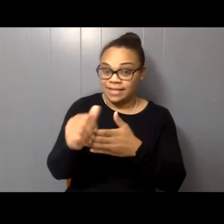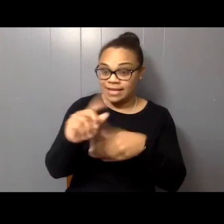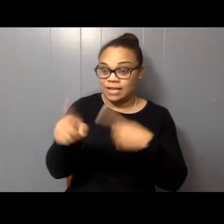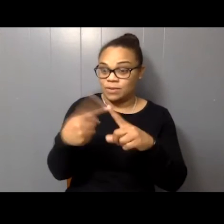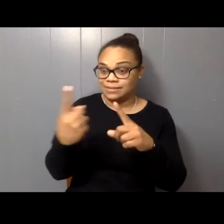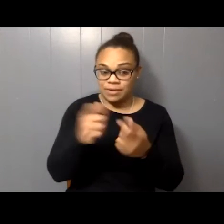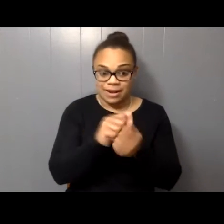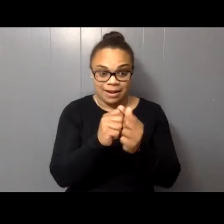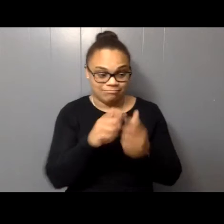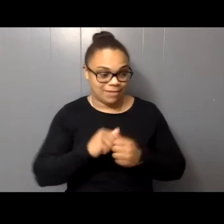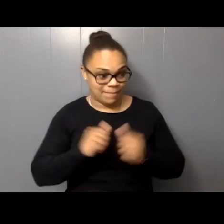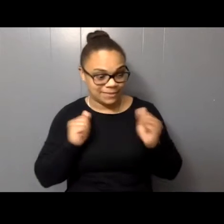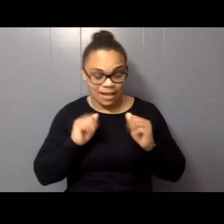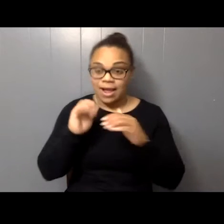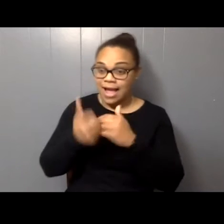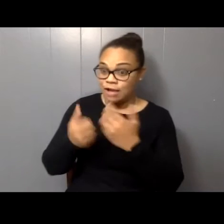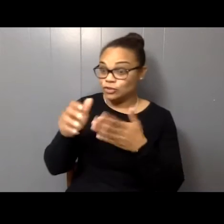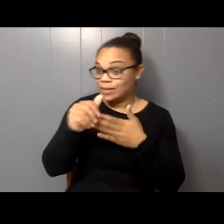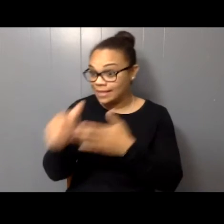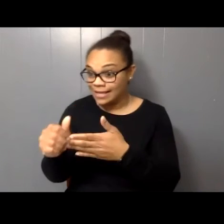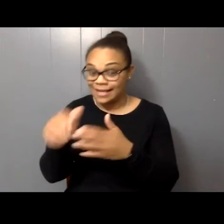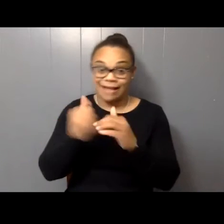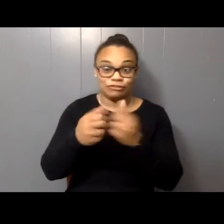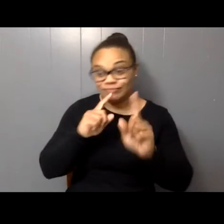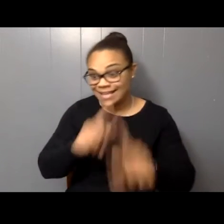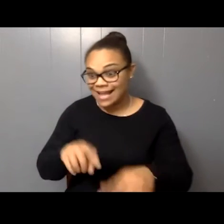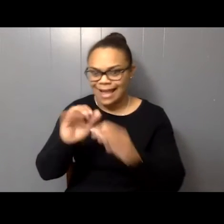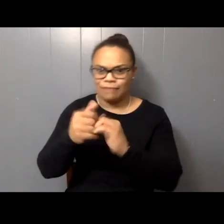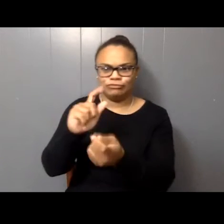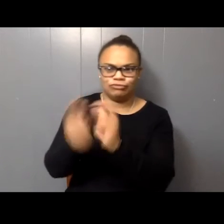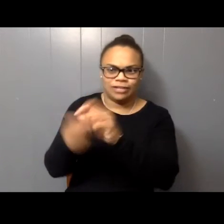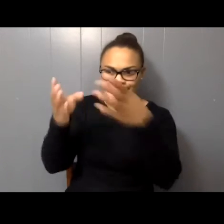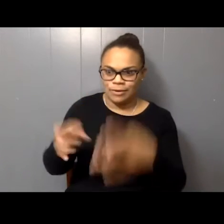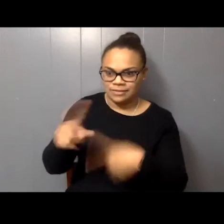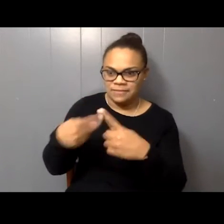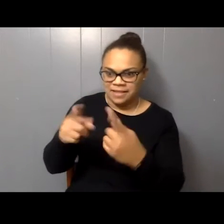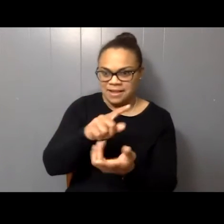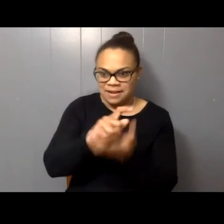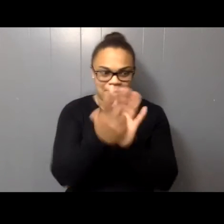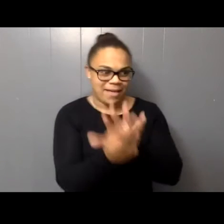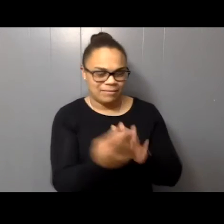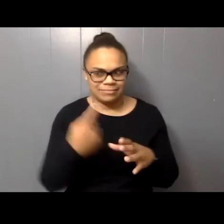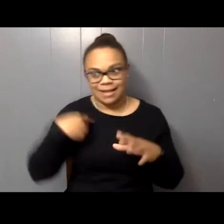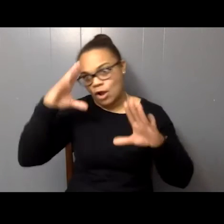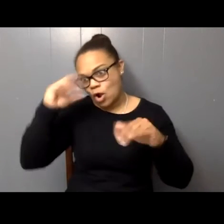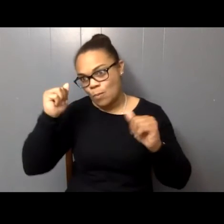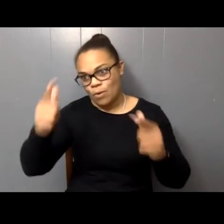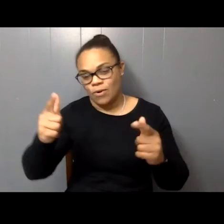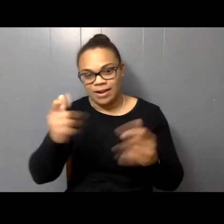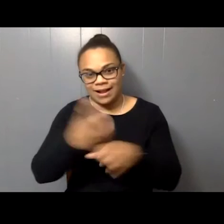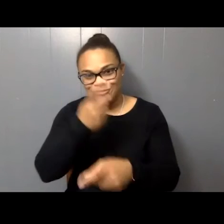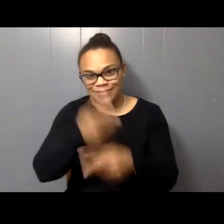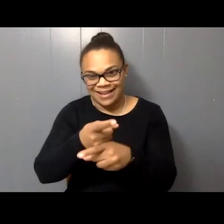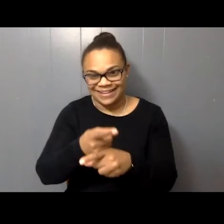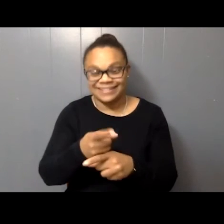react when someone comes out to you, and how to convert someone when they come out to you. I hope everybody would get this right. But it's C, how